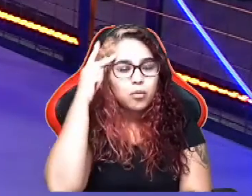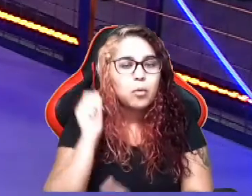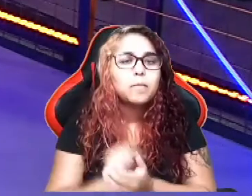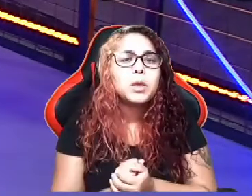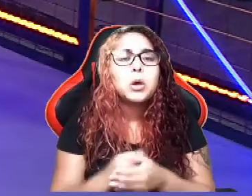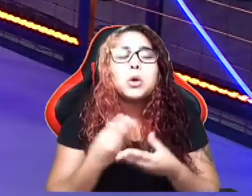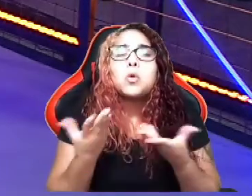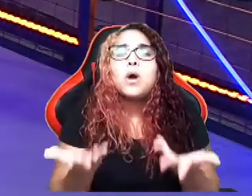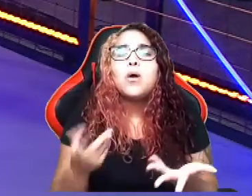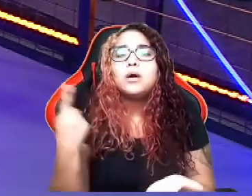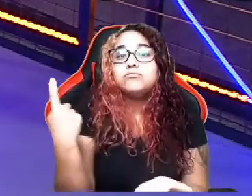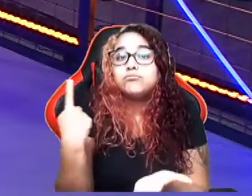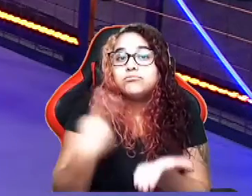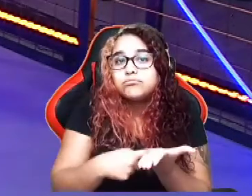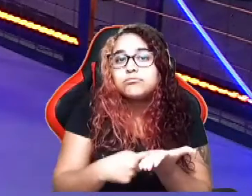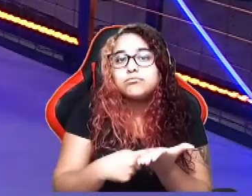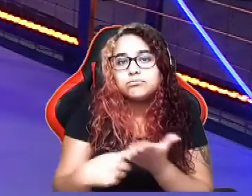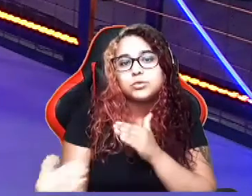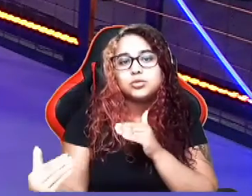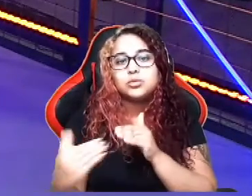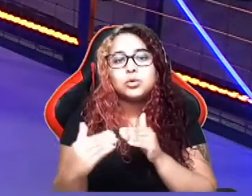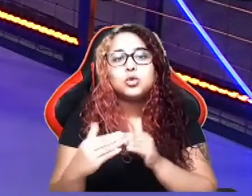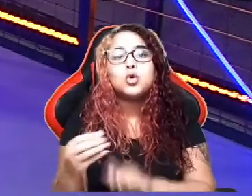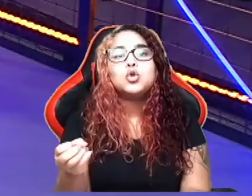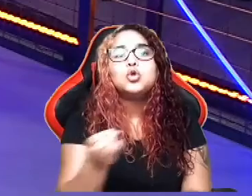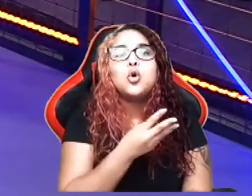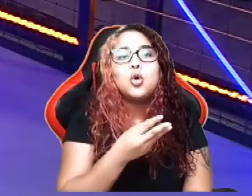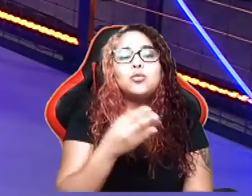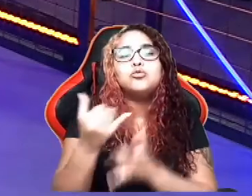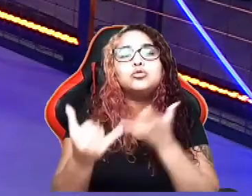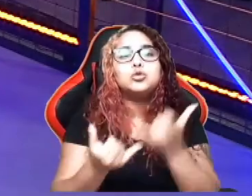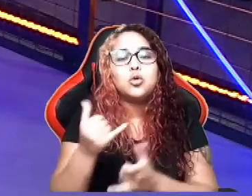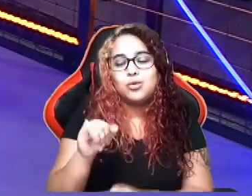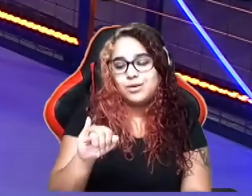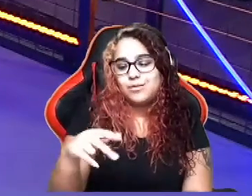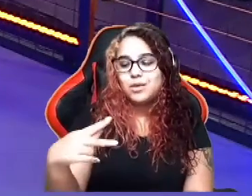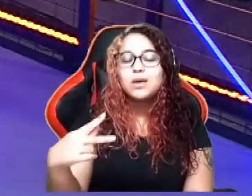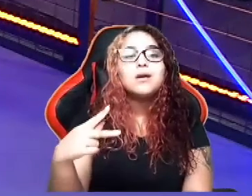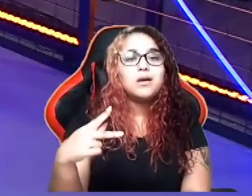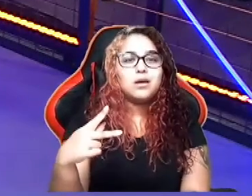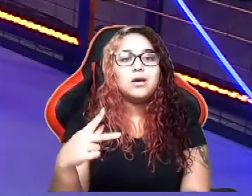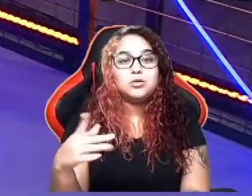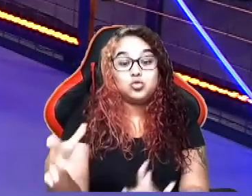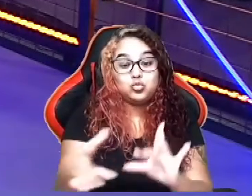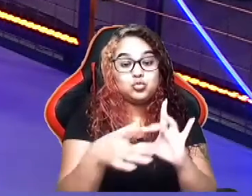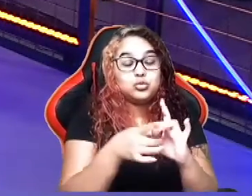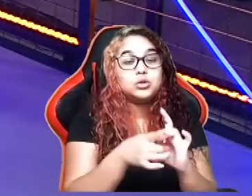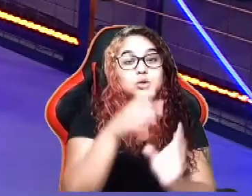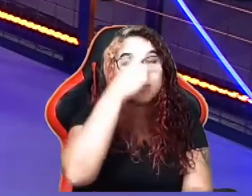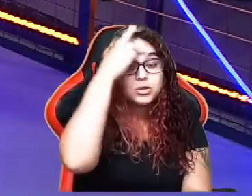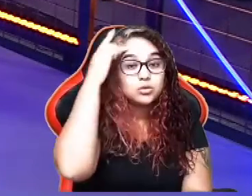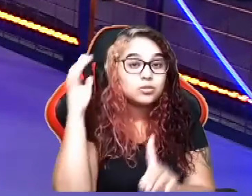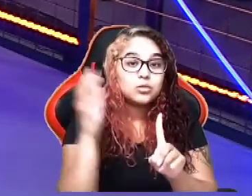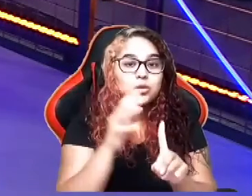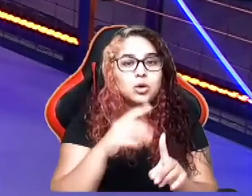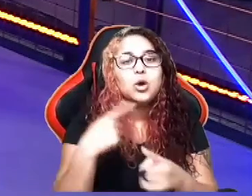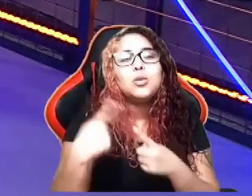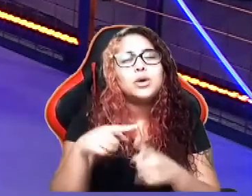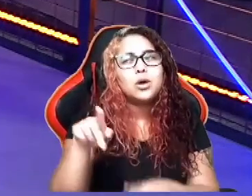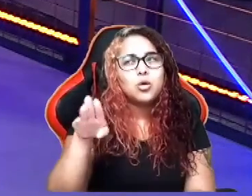the right way of joining a new IP, a new game, or a new title to an